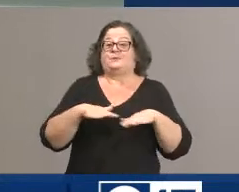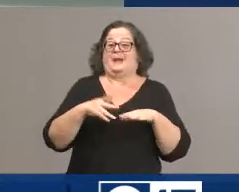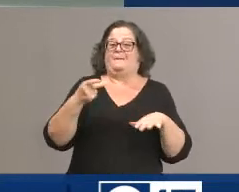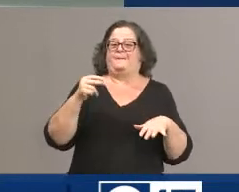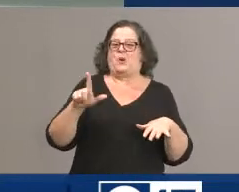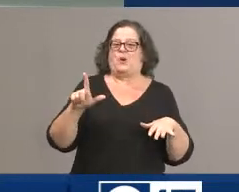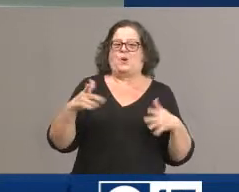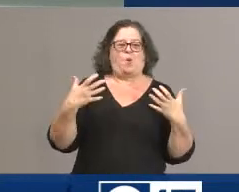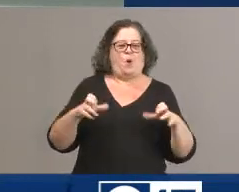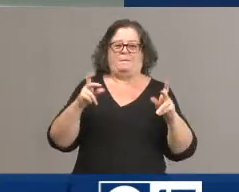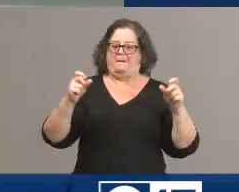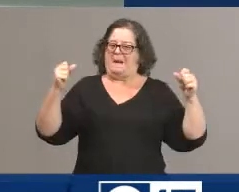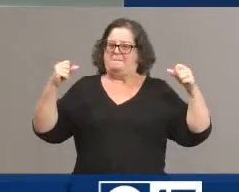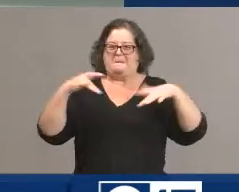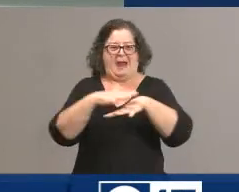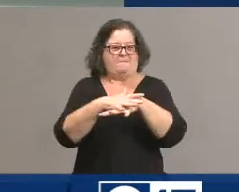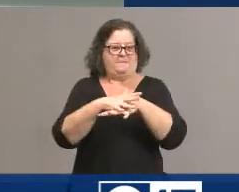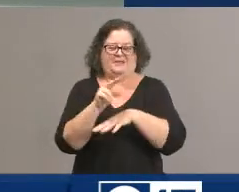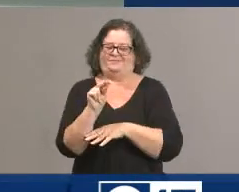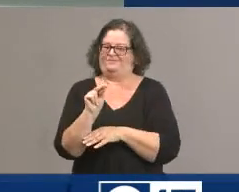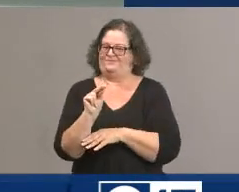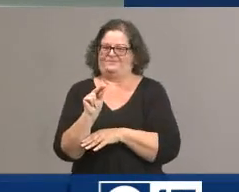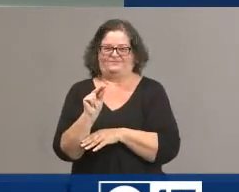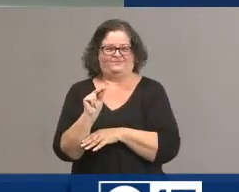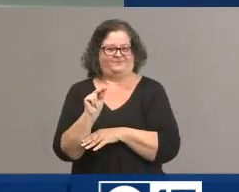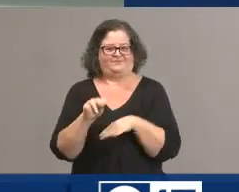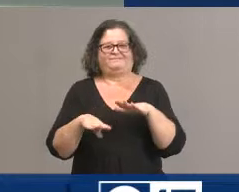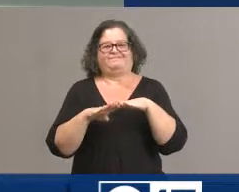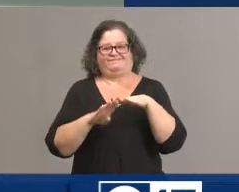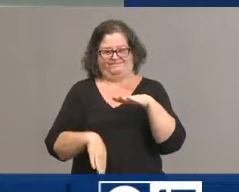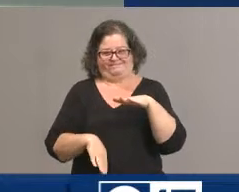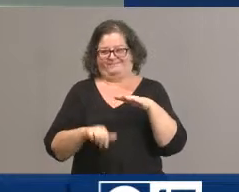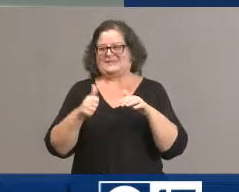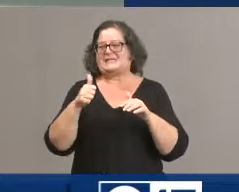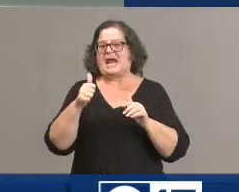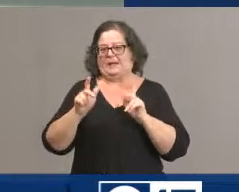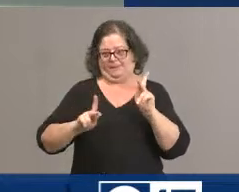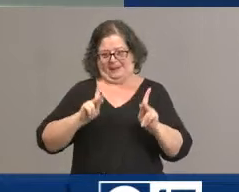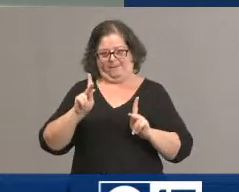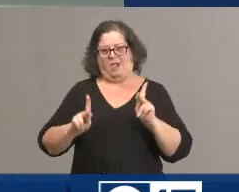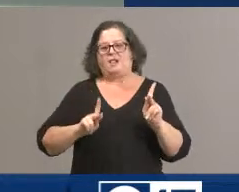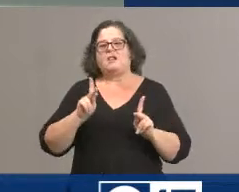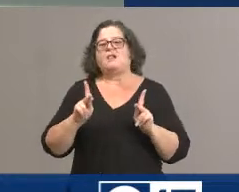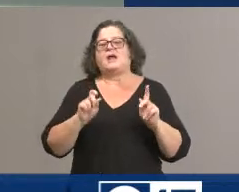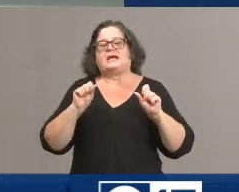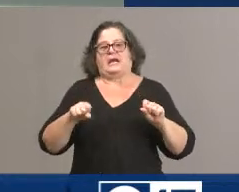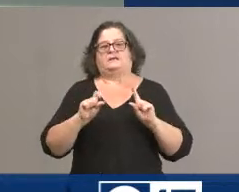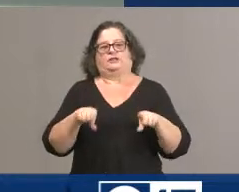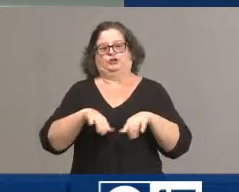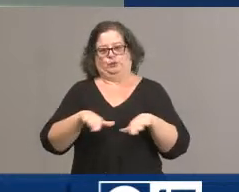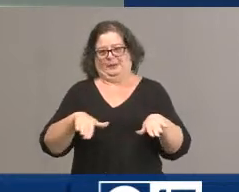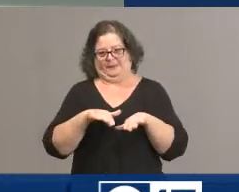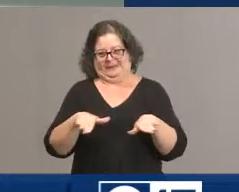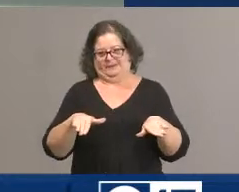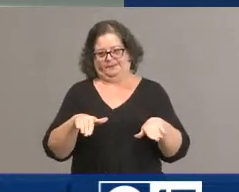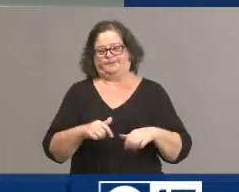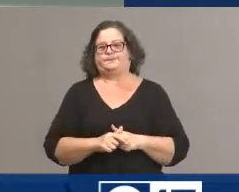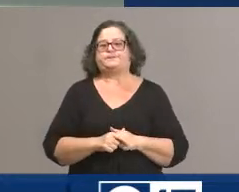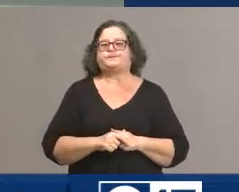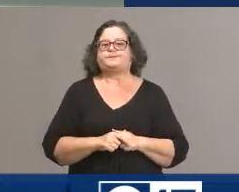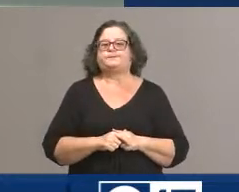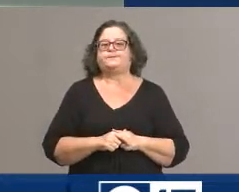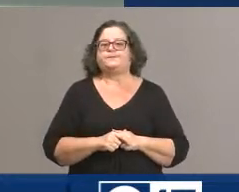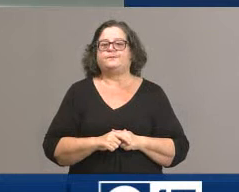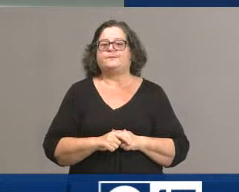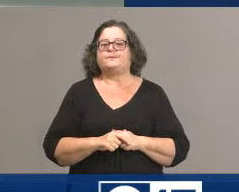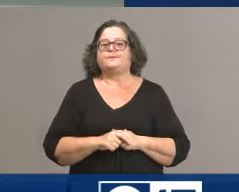groups of larger than 10 from congregating together in or near the pool. Private pools, apartments, condos,